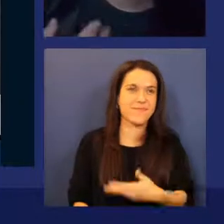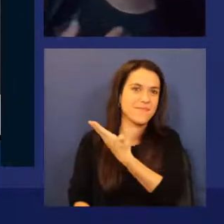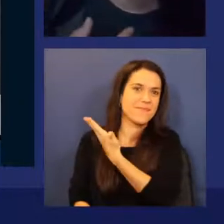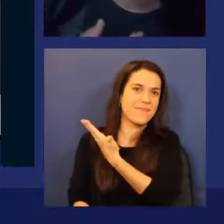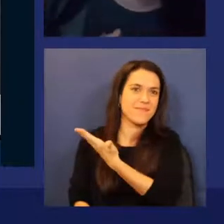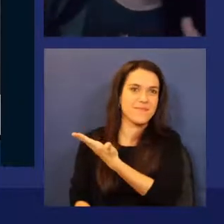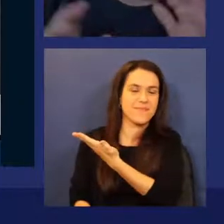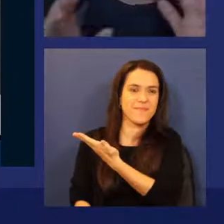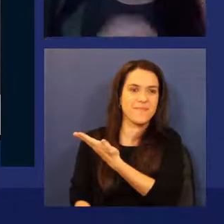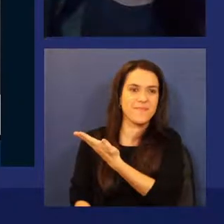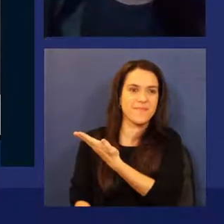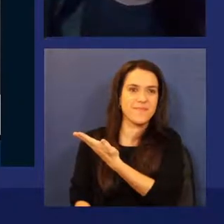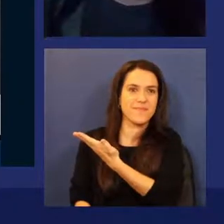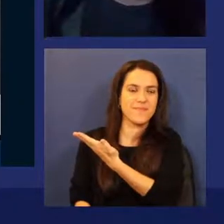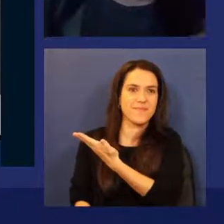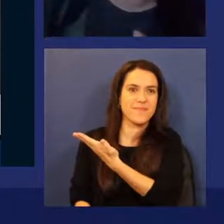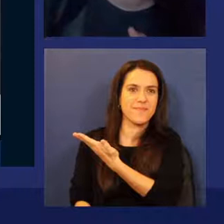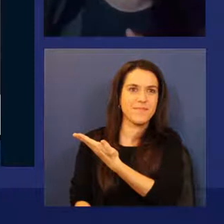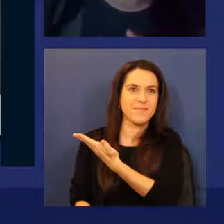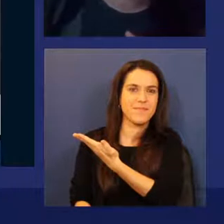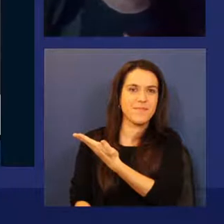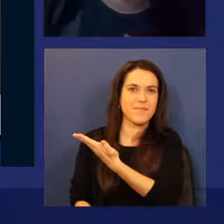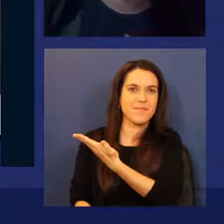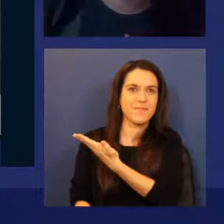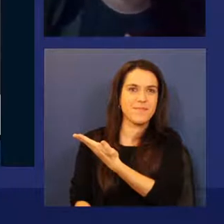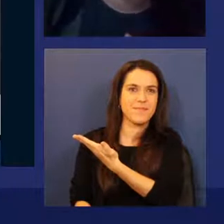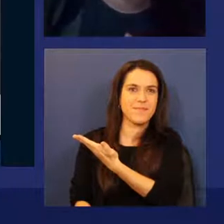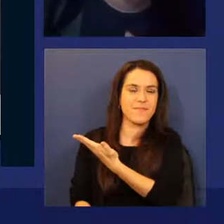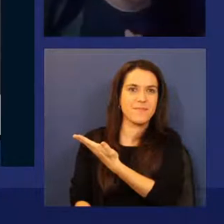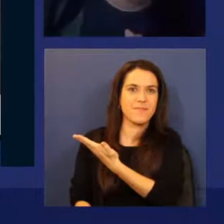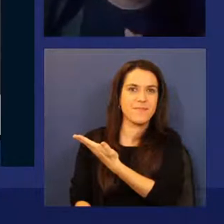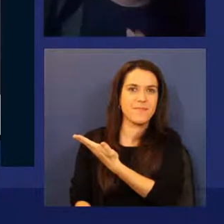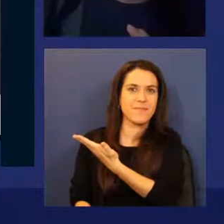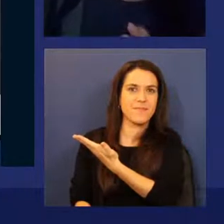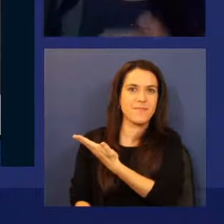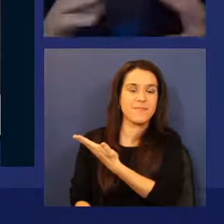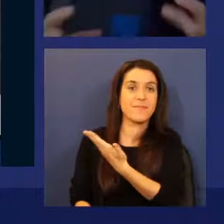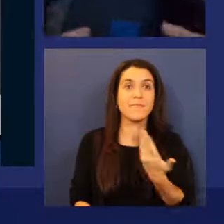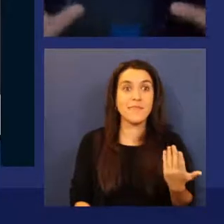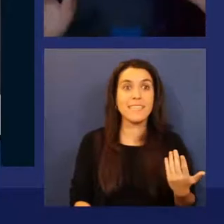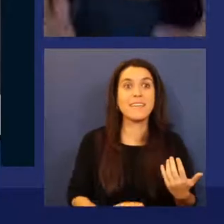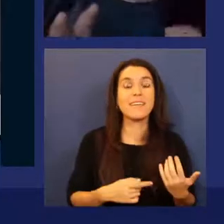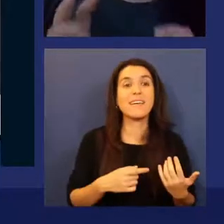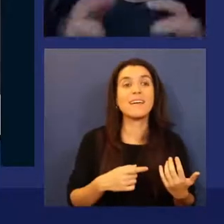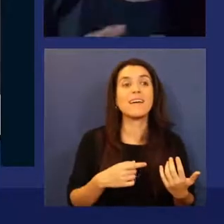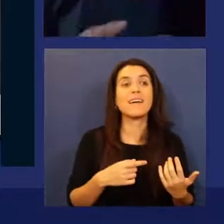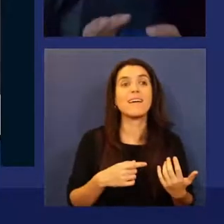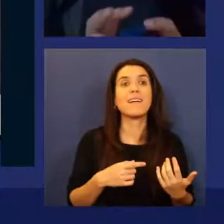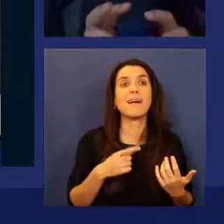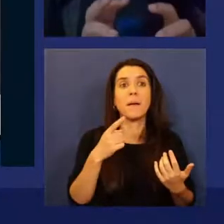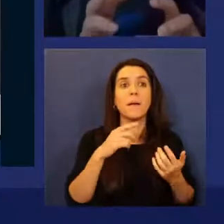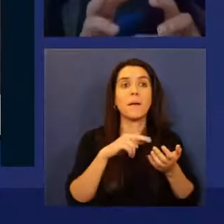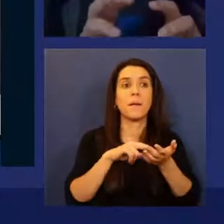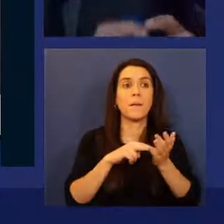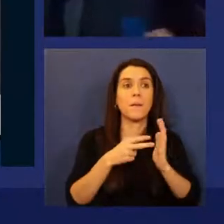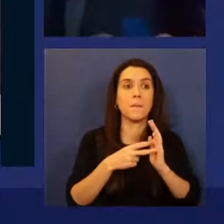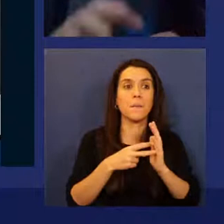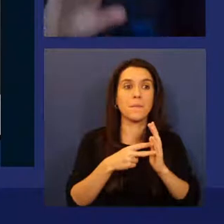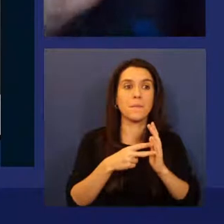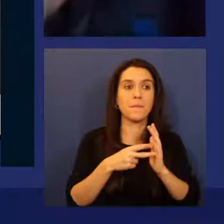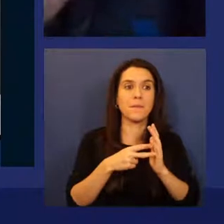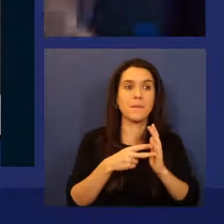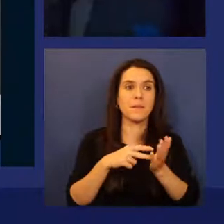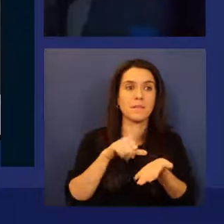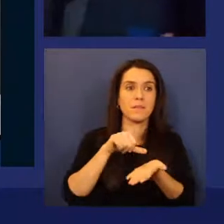another one. It's actually taken from the surgical world. Well, maybe it's not even original to them, but this is where you drop a feature,